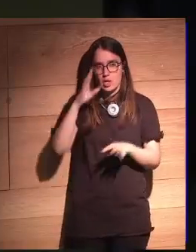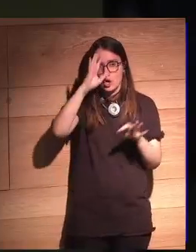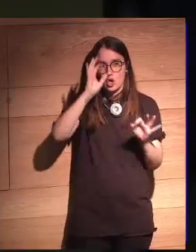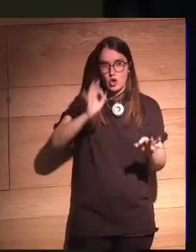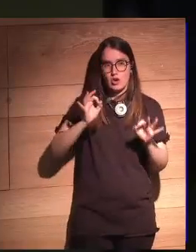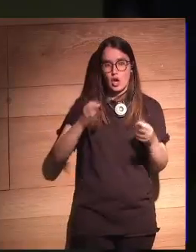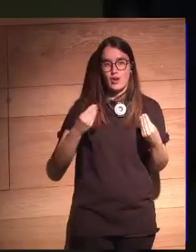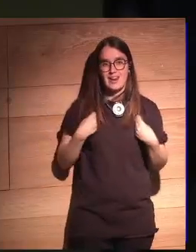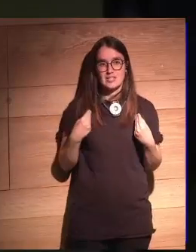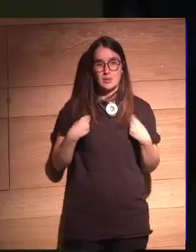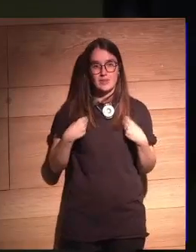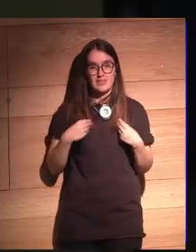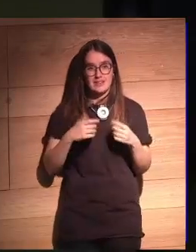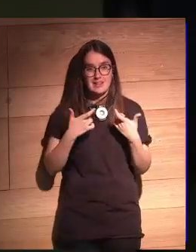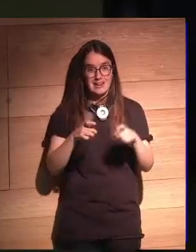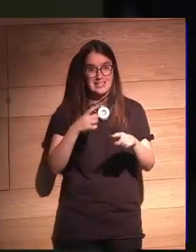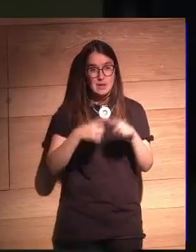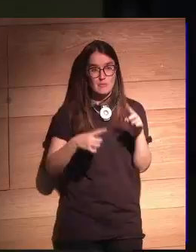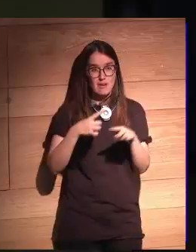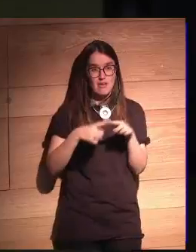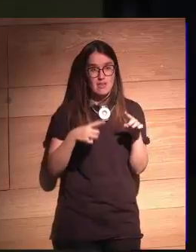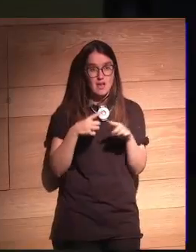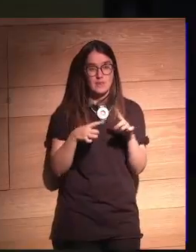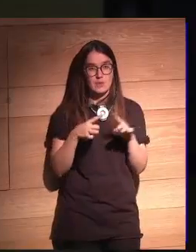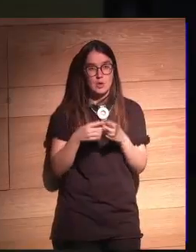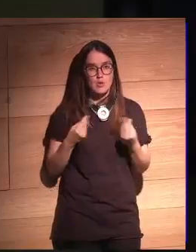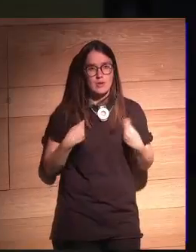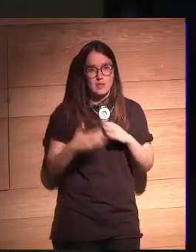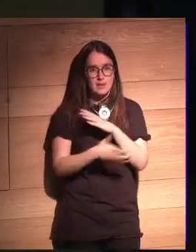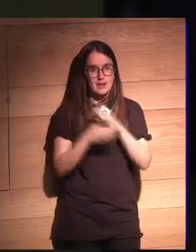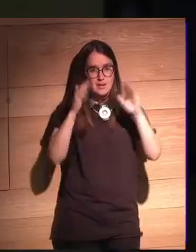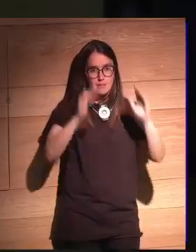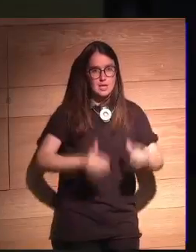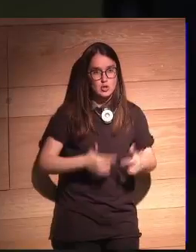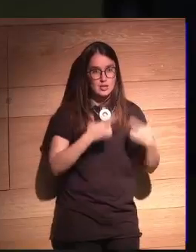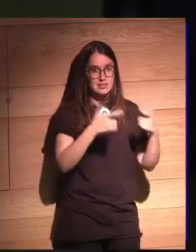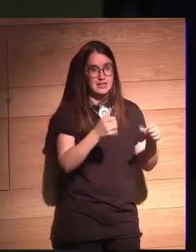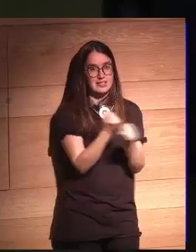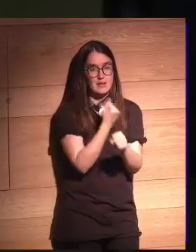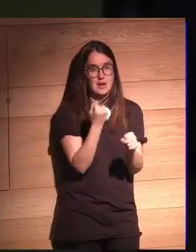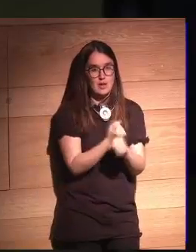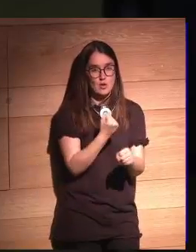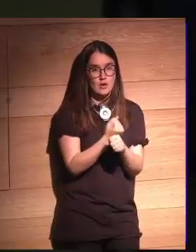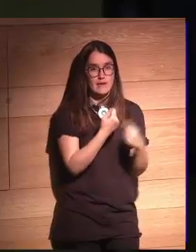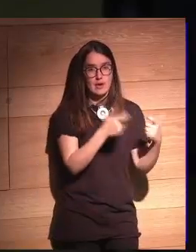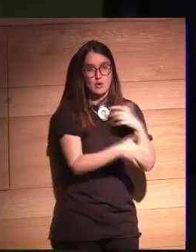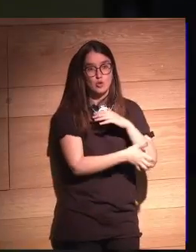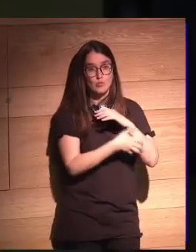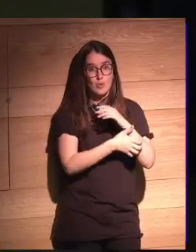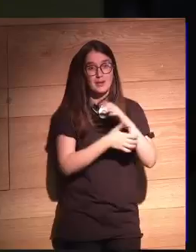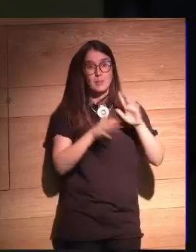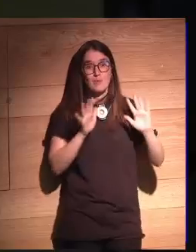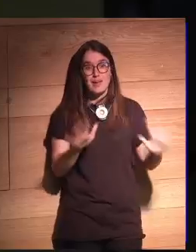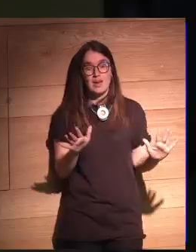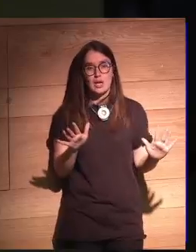households are living less precarious lives than working class and poor households, but there's still some sense of precarity,